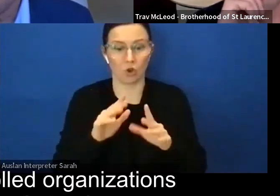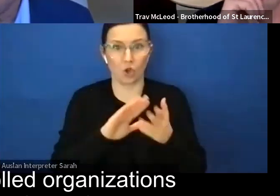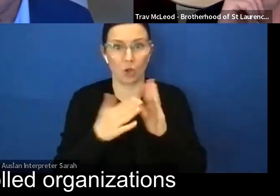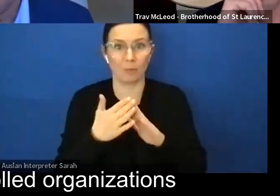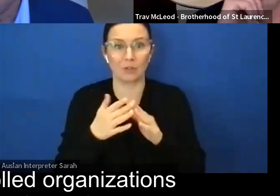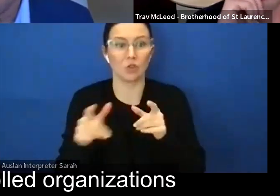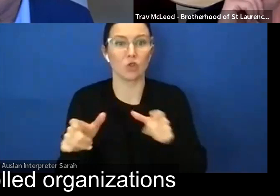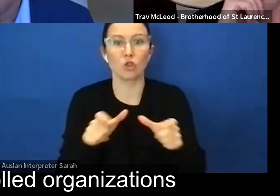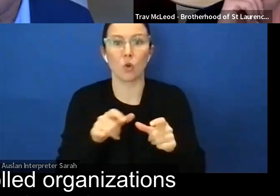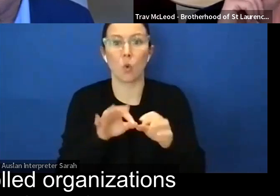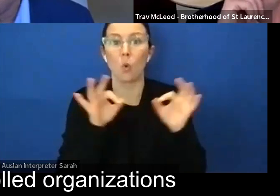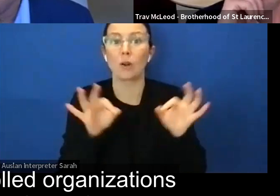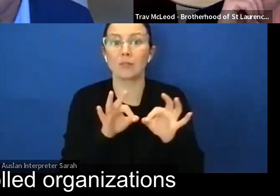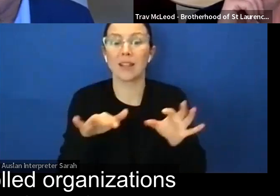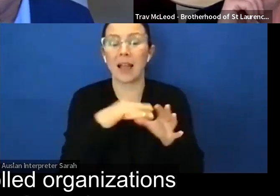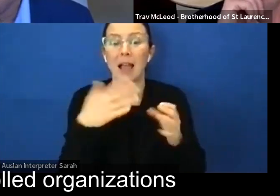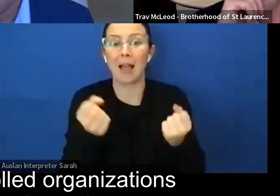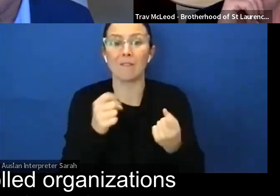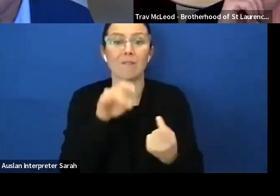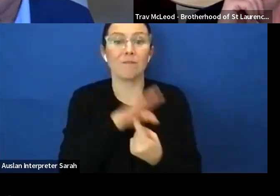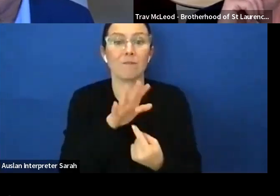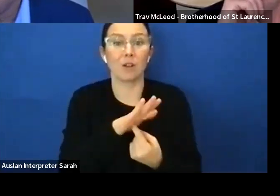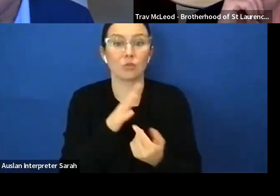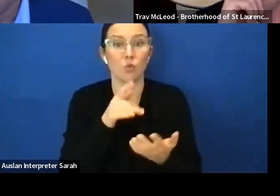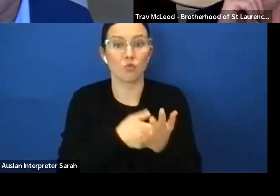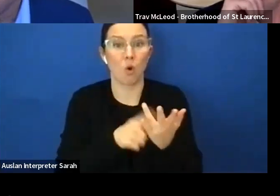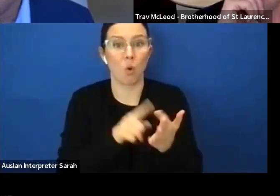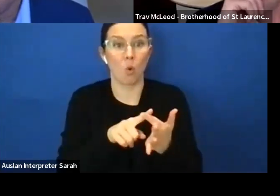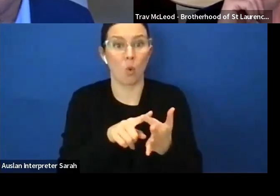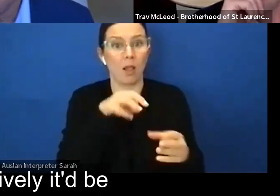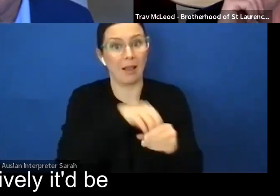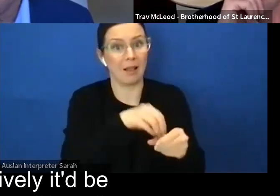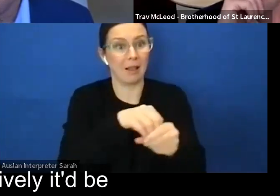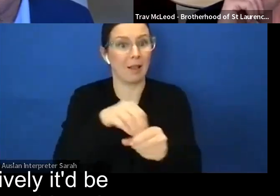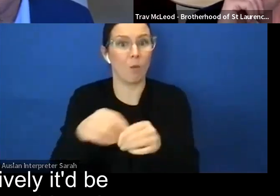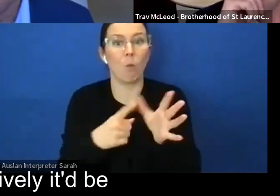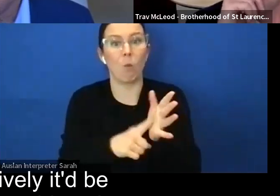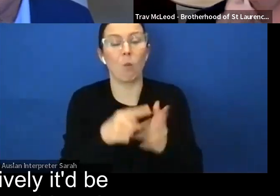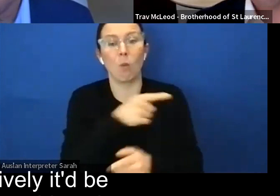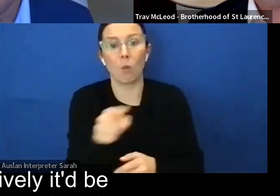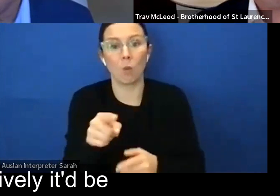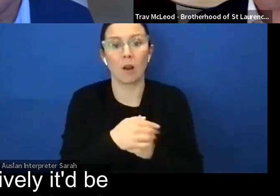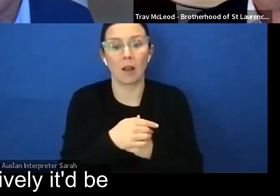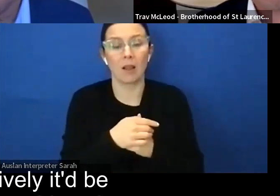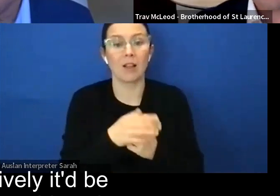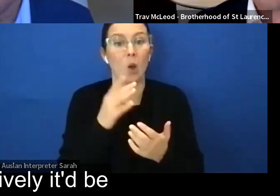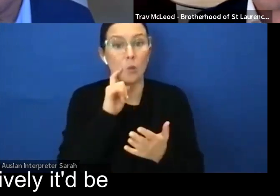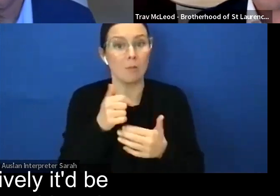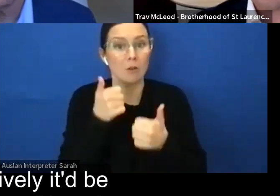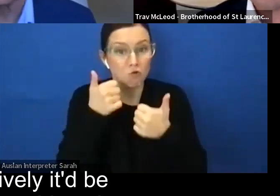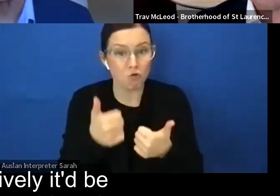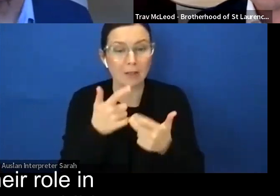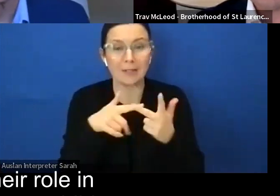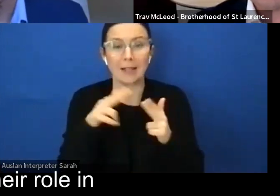community-controlled organisations have a vital role to play across all of these areas, and collectively it'd be great if we